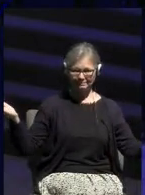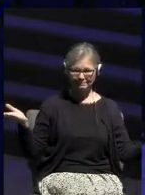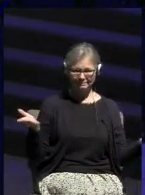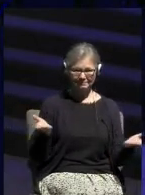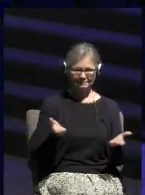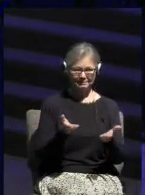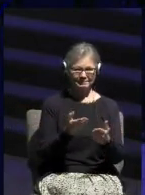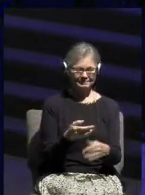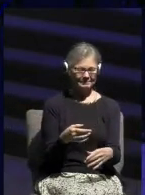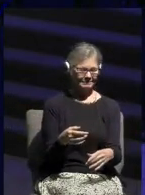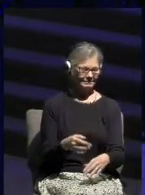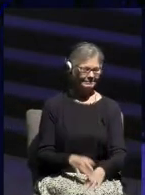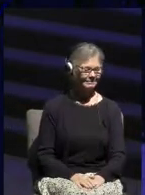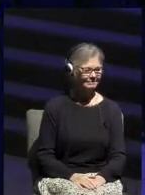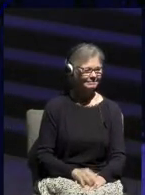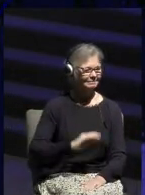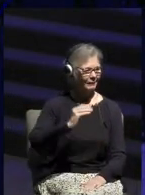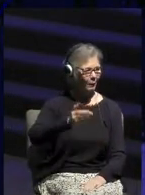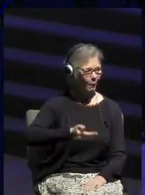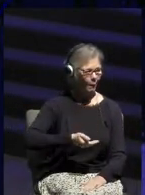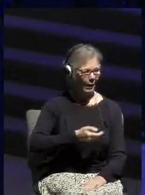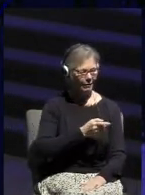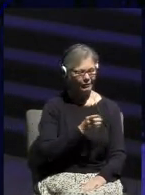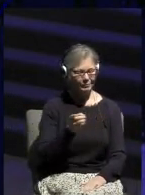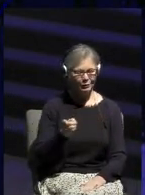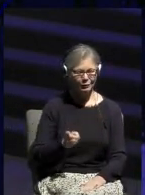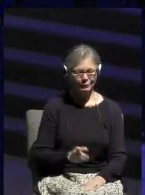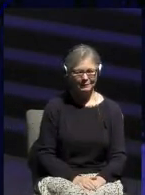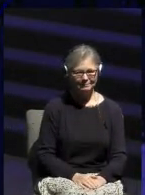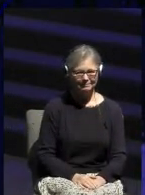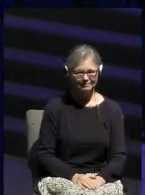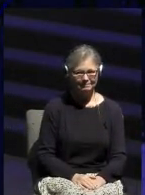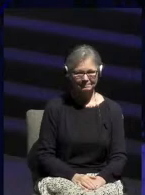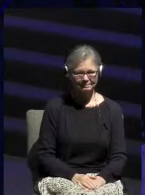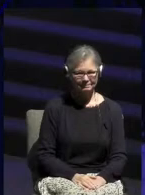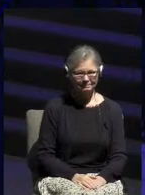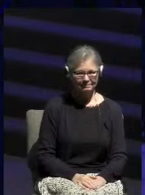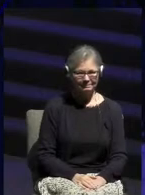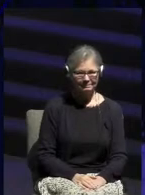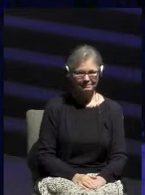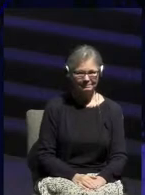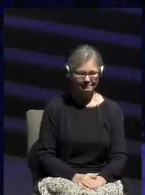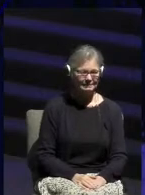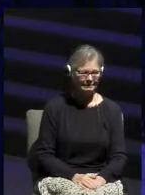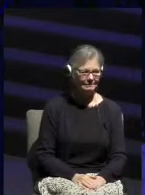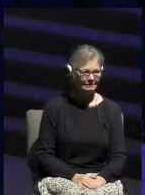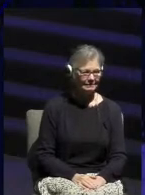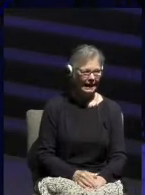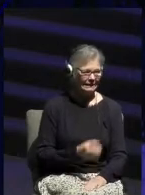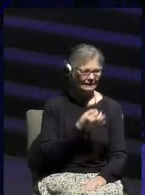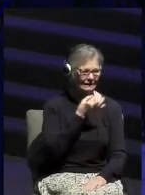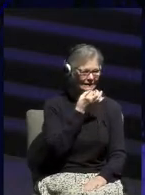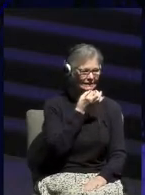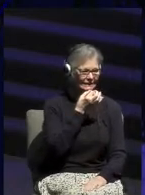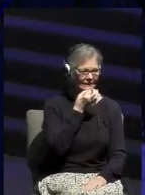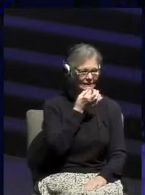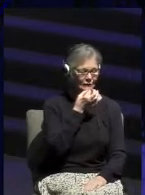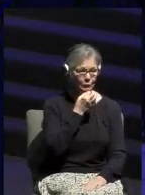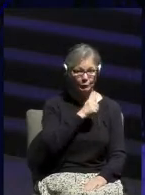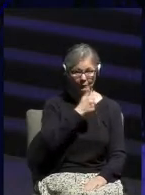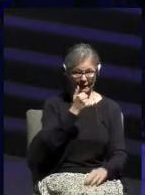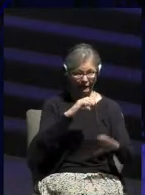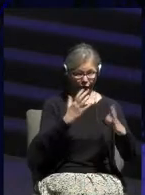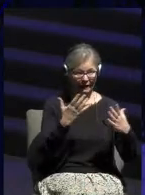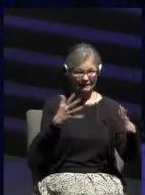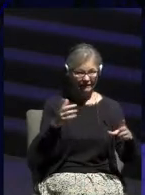The cream of the crop. So we welcome you. And just shortly, everybody will join together. We'll have a time of worship. Get your Bibles, if